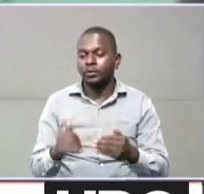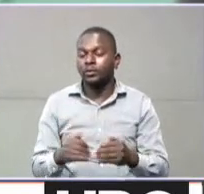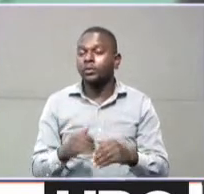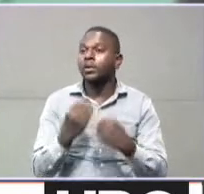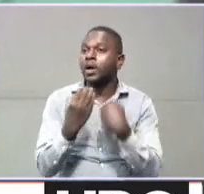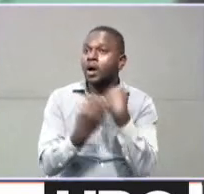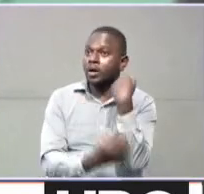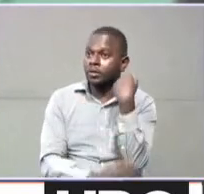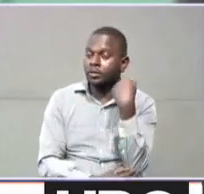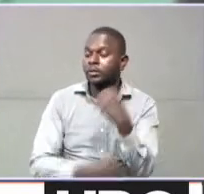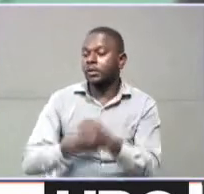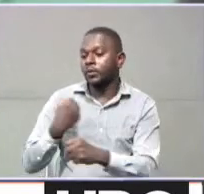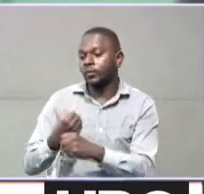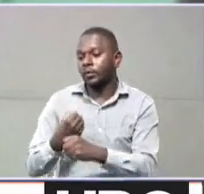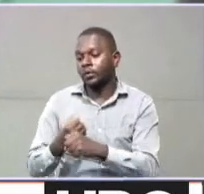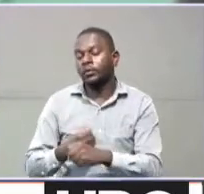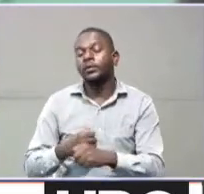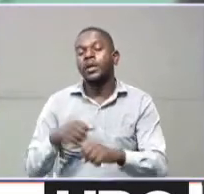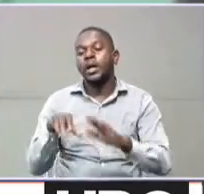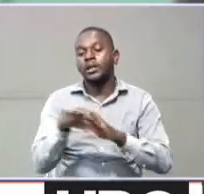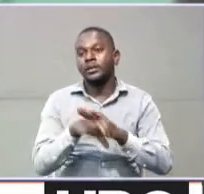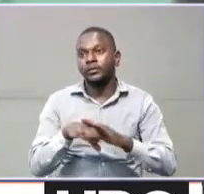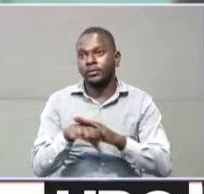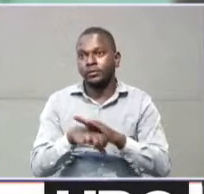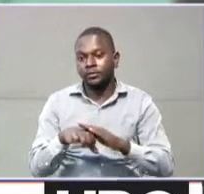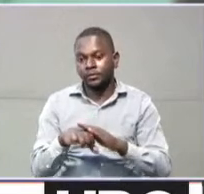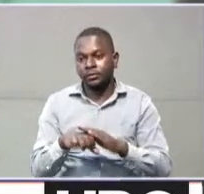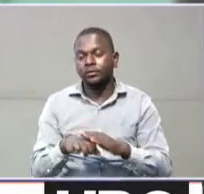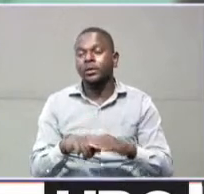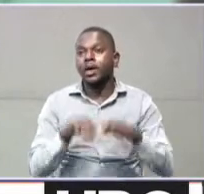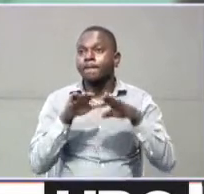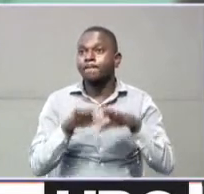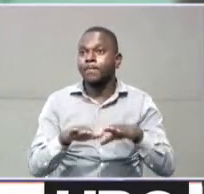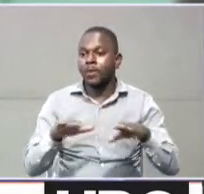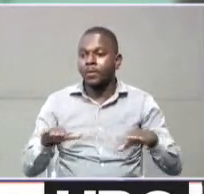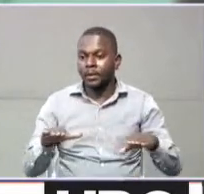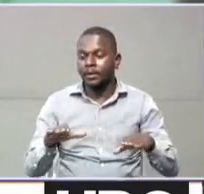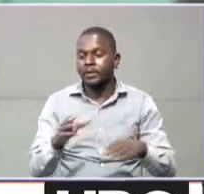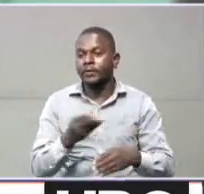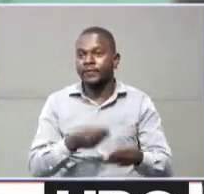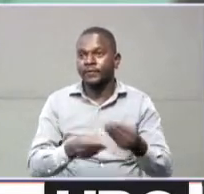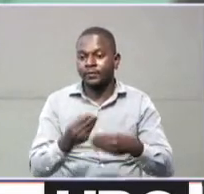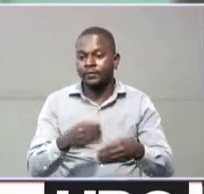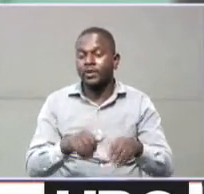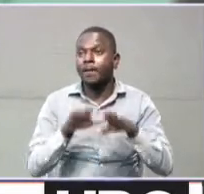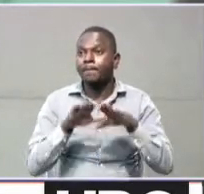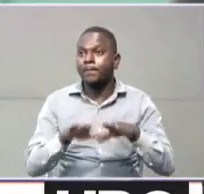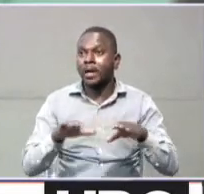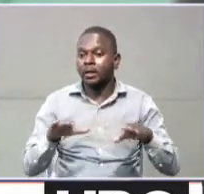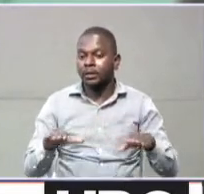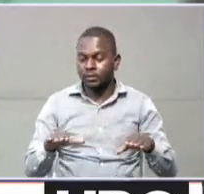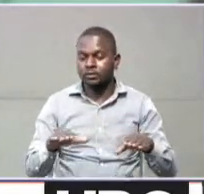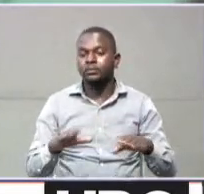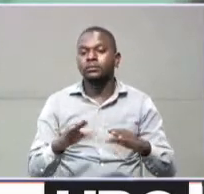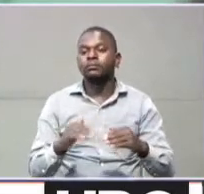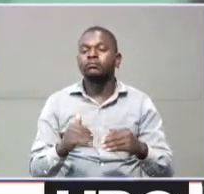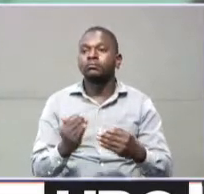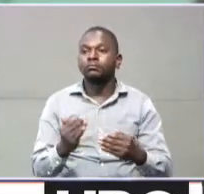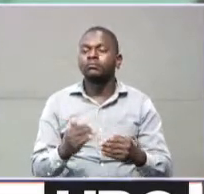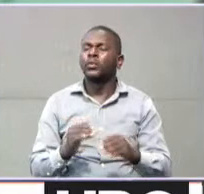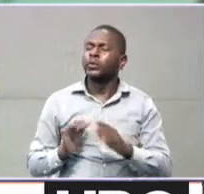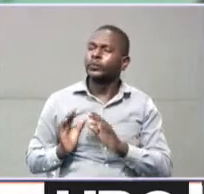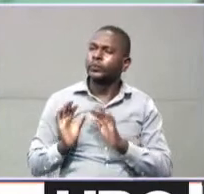poor working environment for market vendors the markets are over